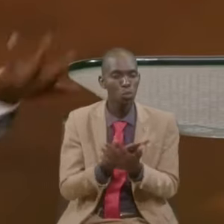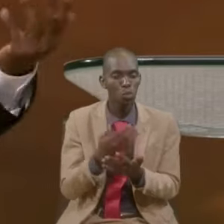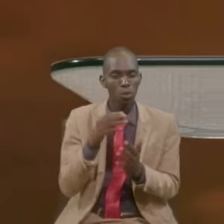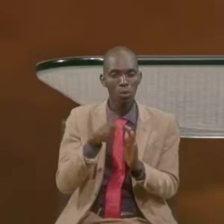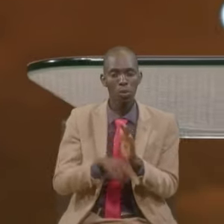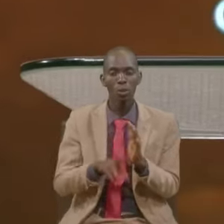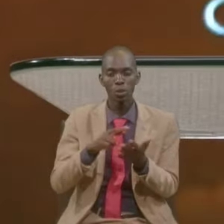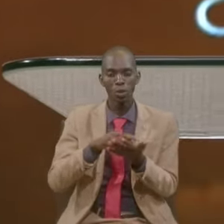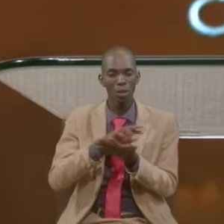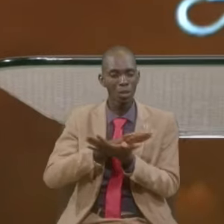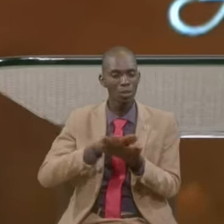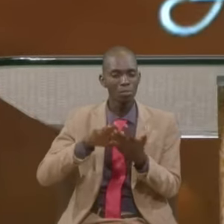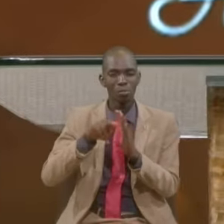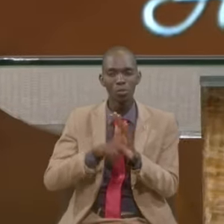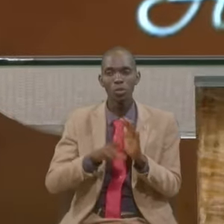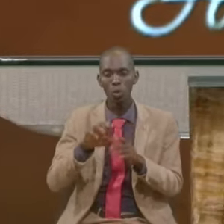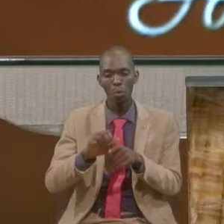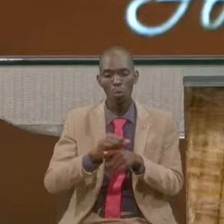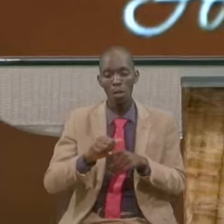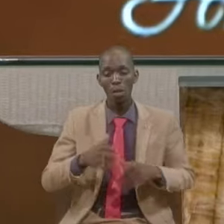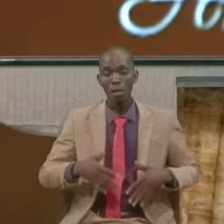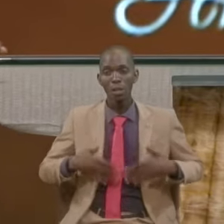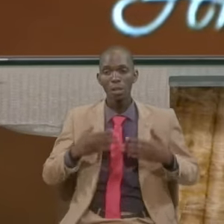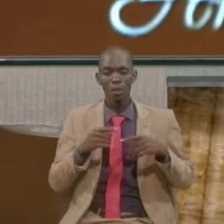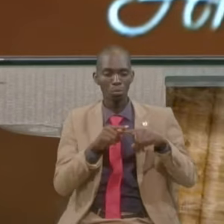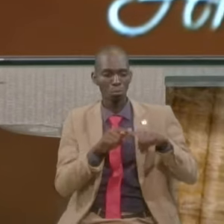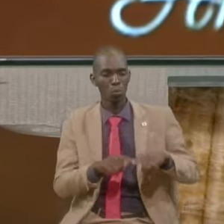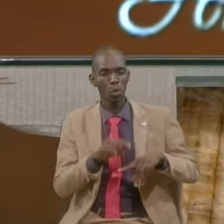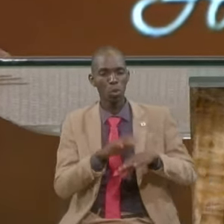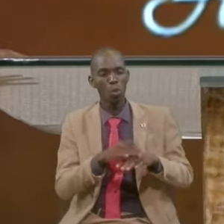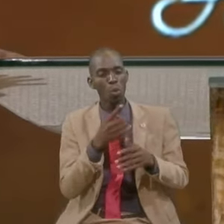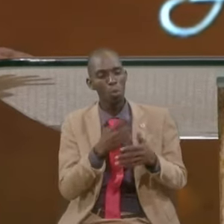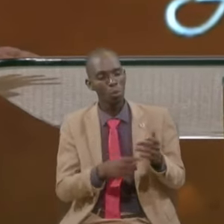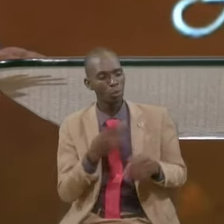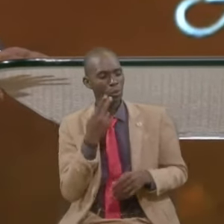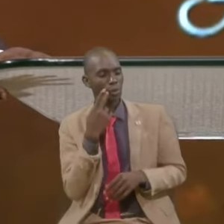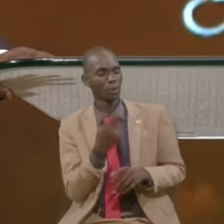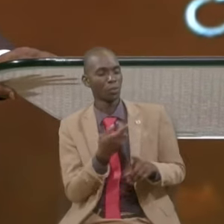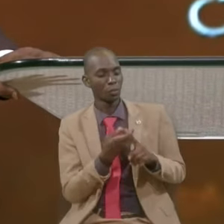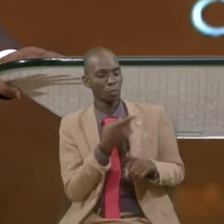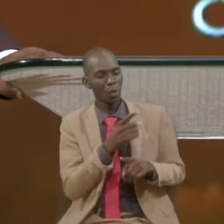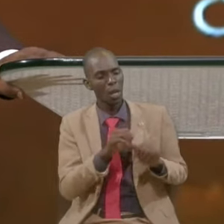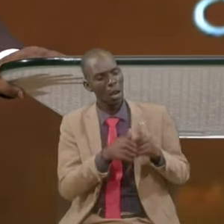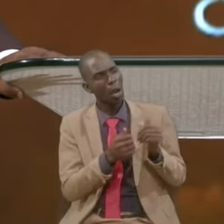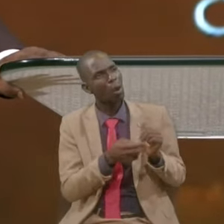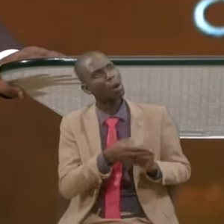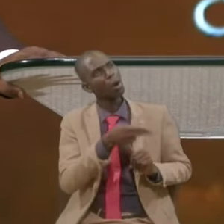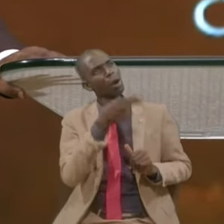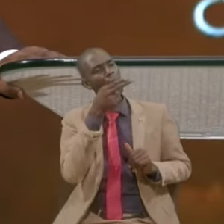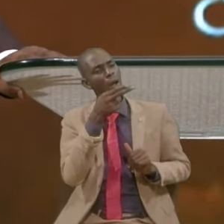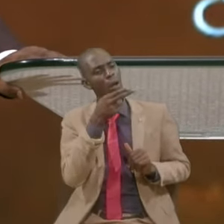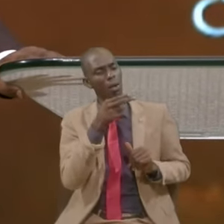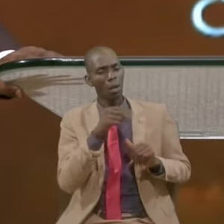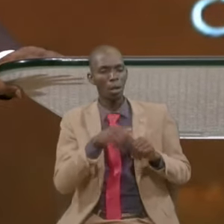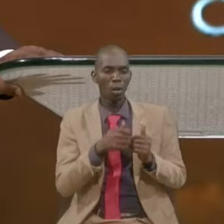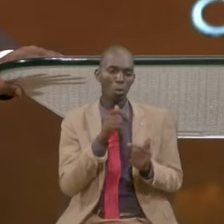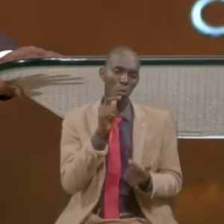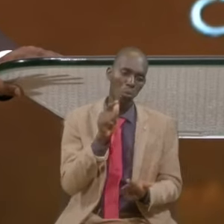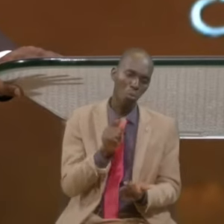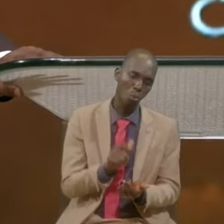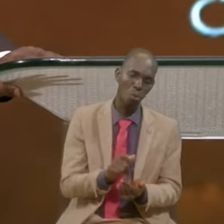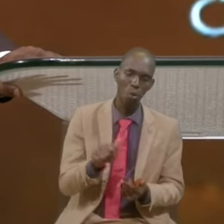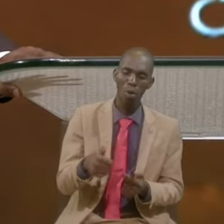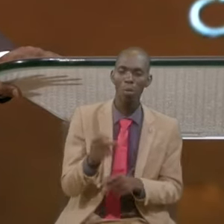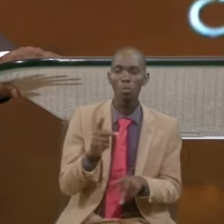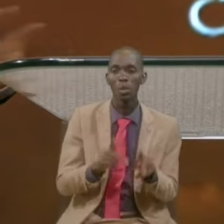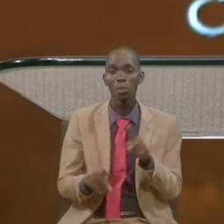your practical life depends on what you see of them, how high they are, how low other